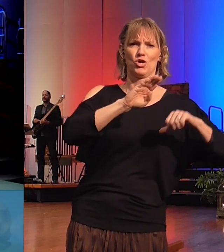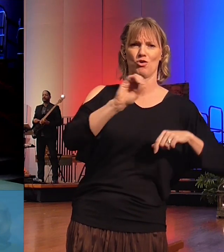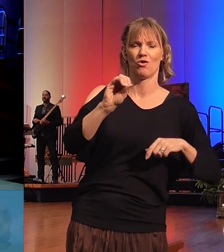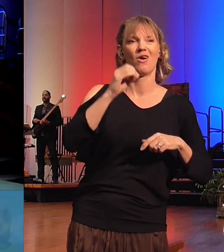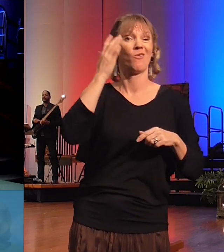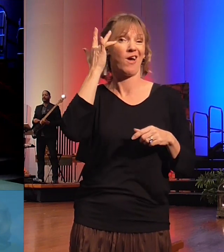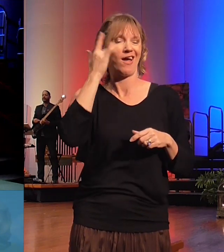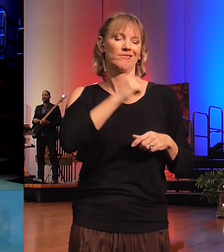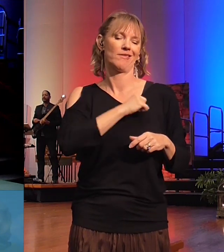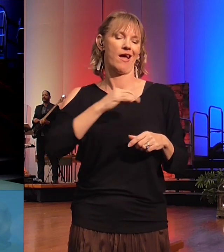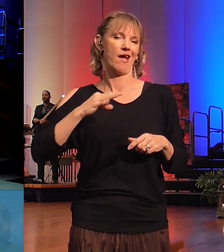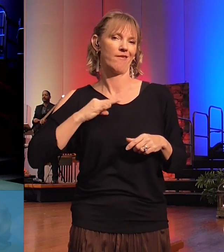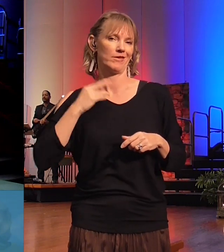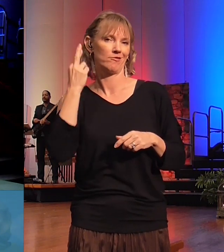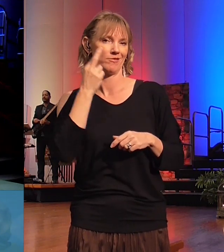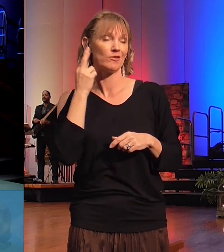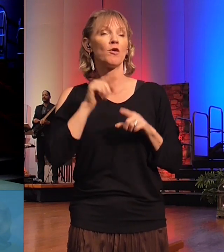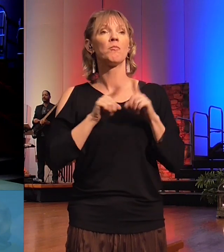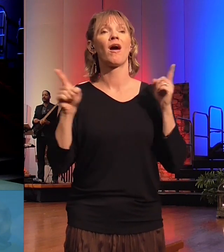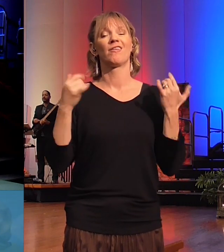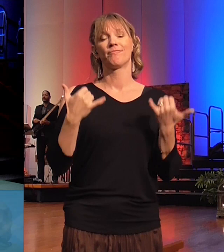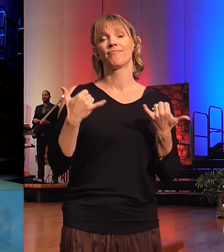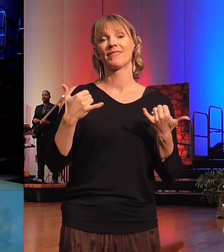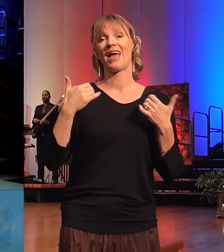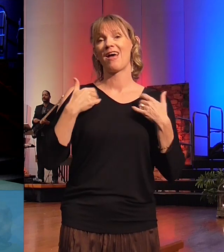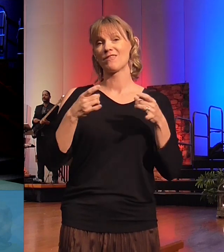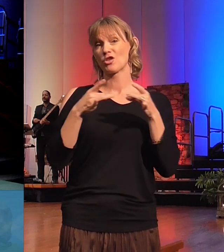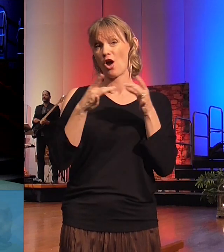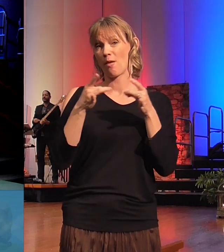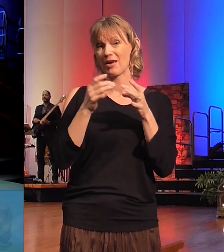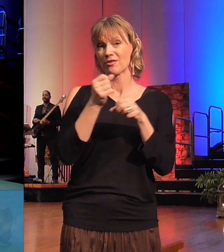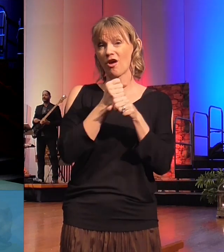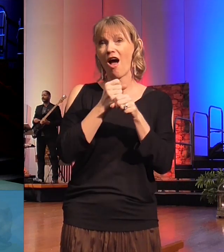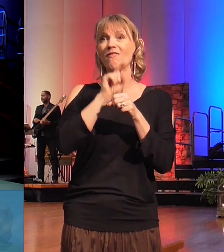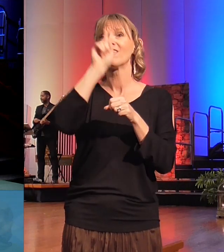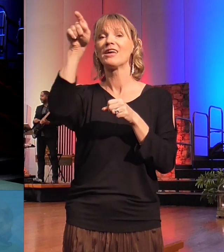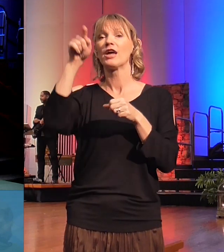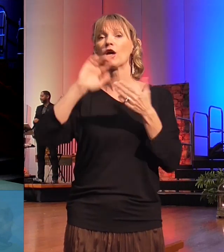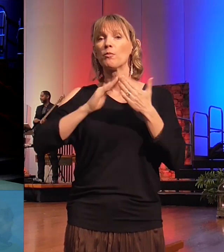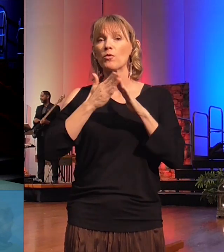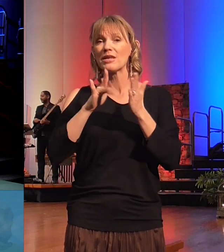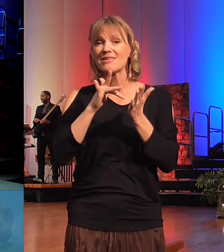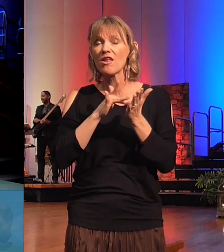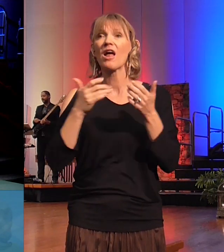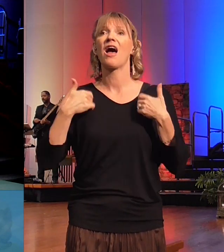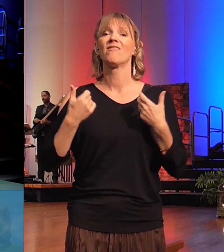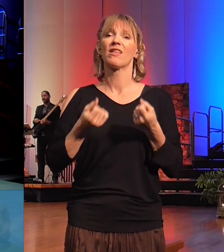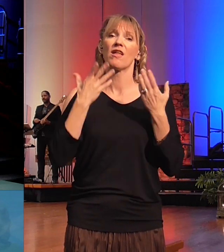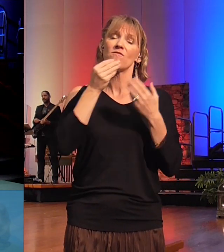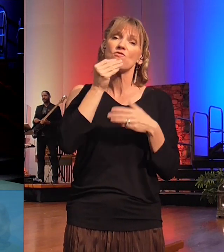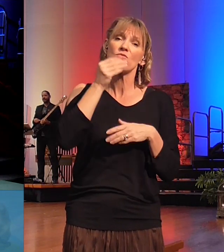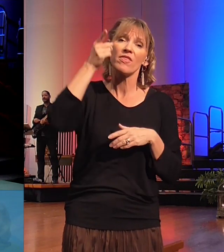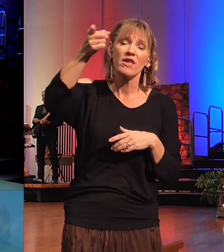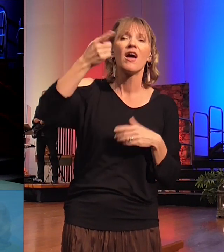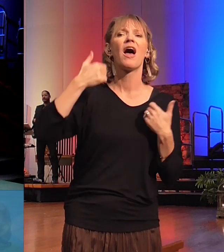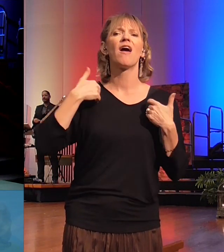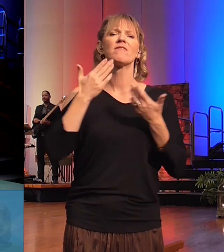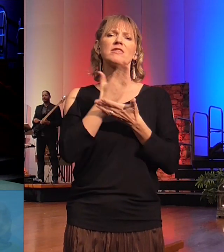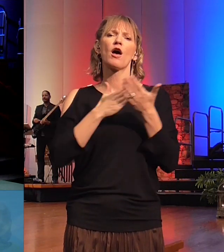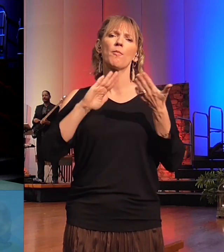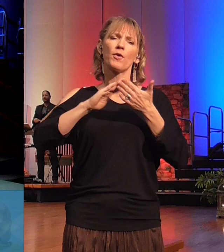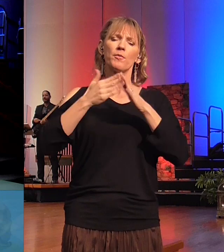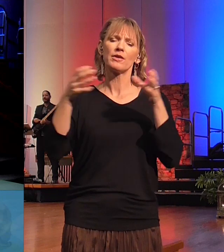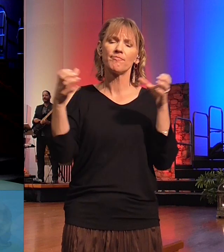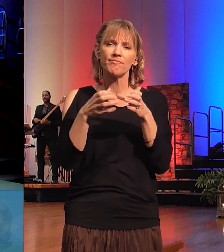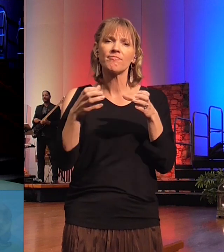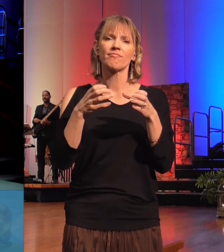in the meantime, we've got Starbucks coffee in the community center, a big spread there. So go have some community, enjoy. There's a love